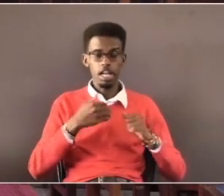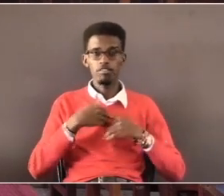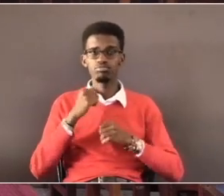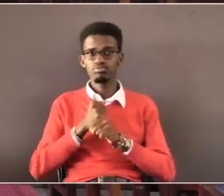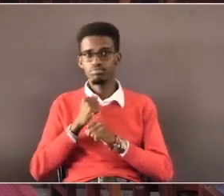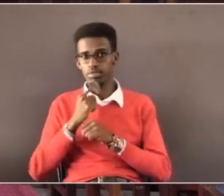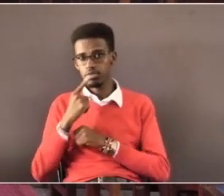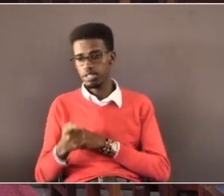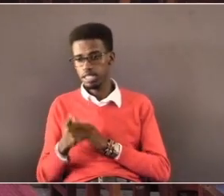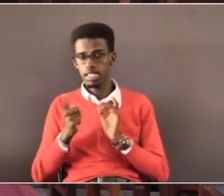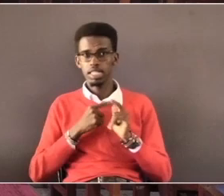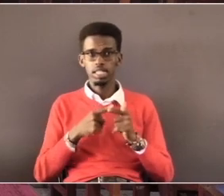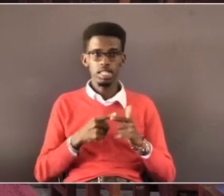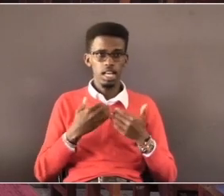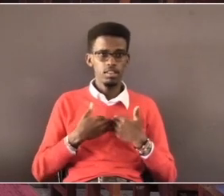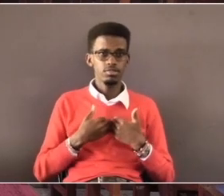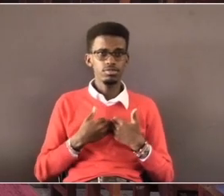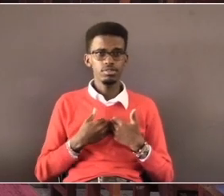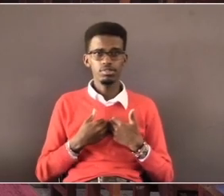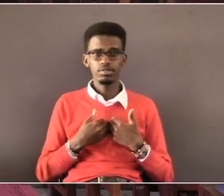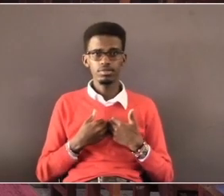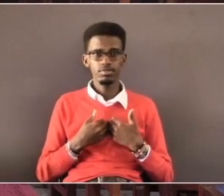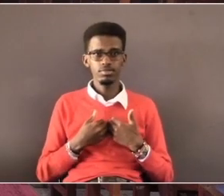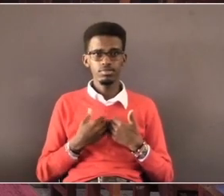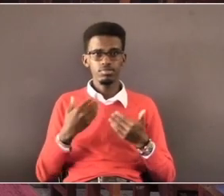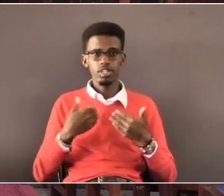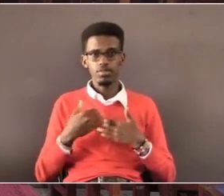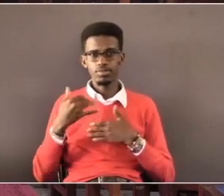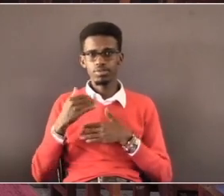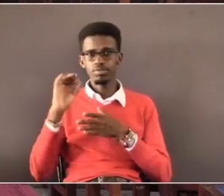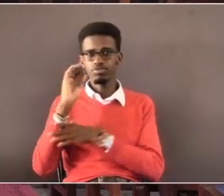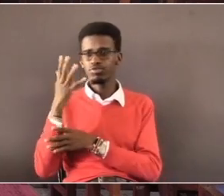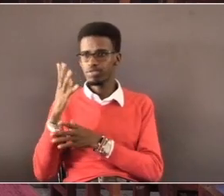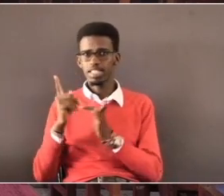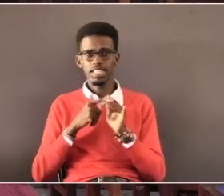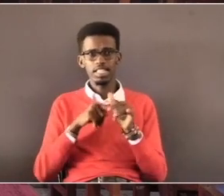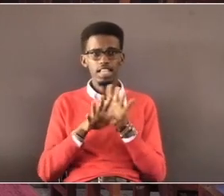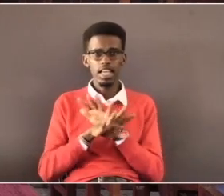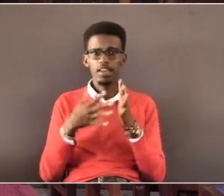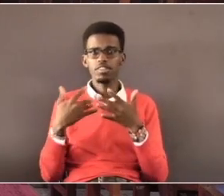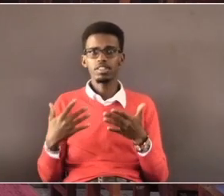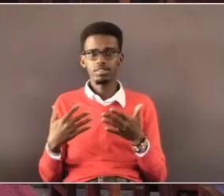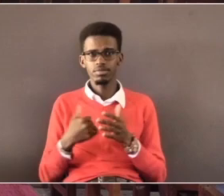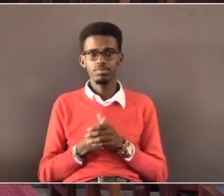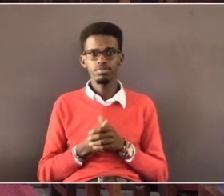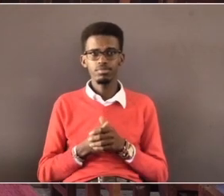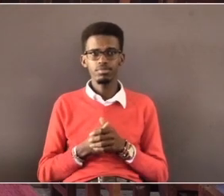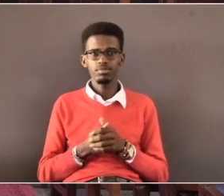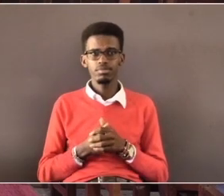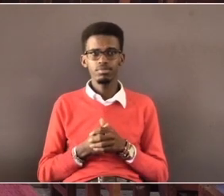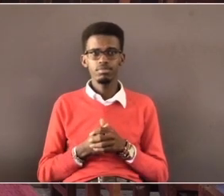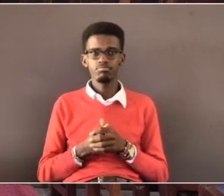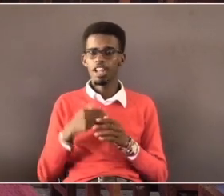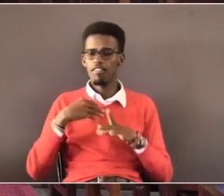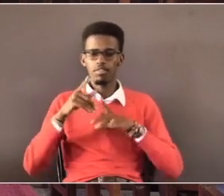investment, kukona mambo ya. As of right now, there's cryptocurrency, there's forex, there's everything. There's what we call ploti, maguta, maguta.